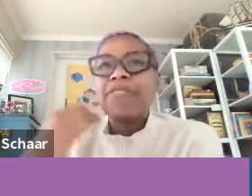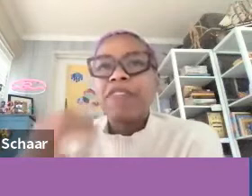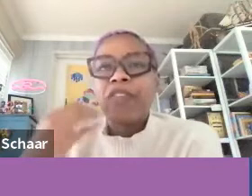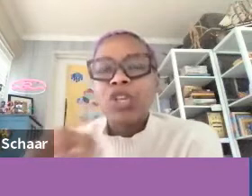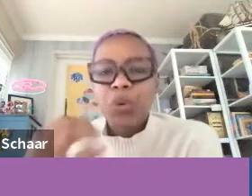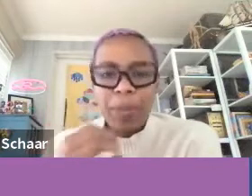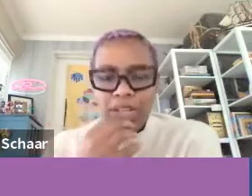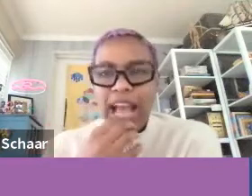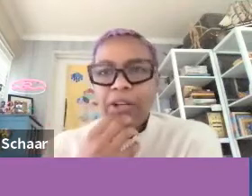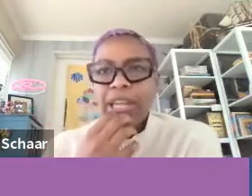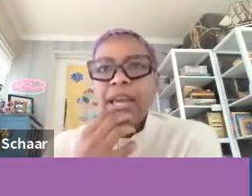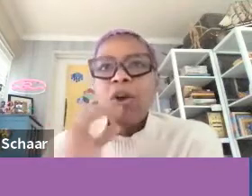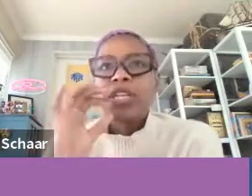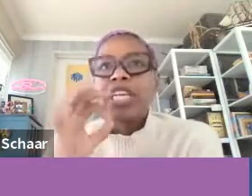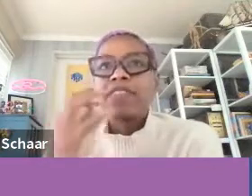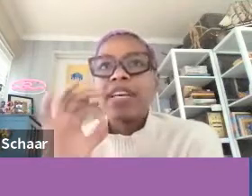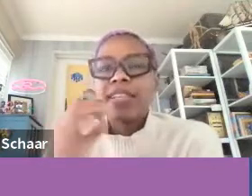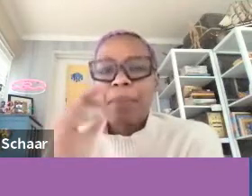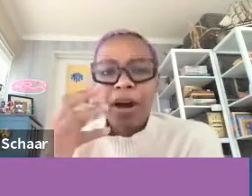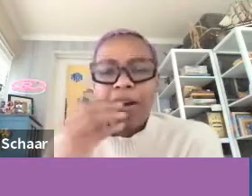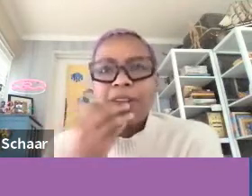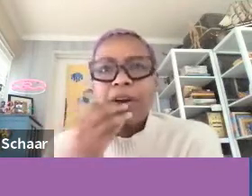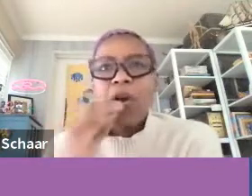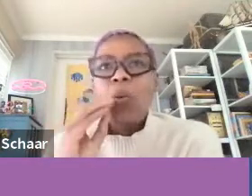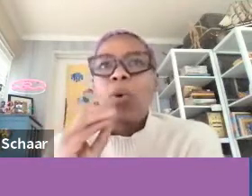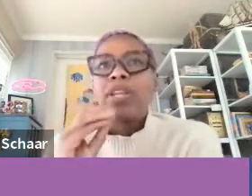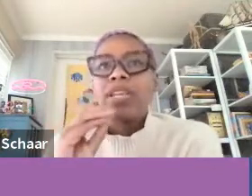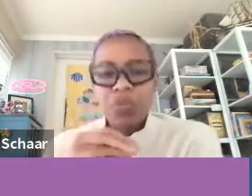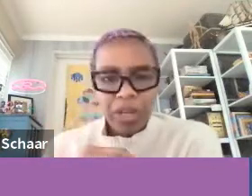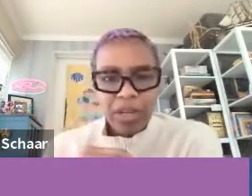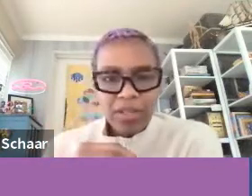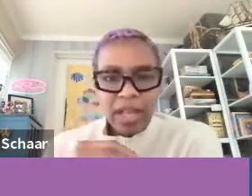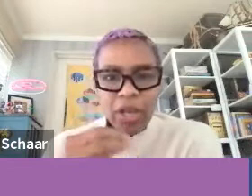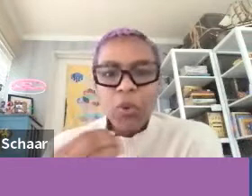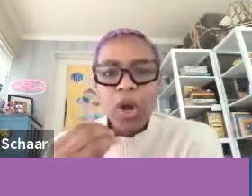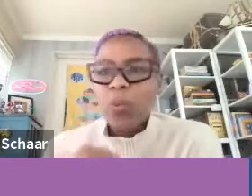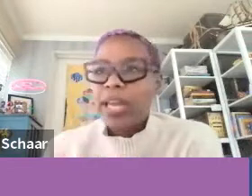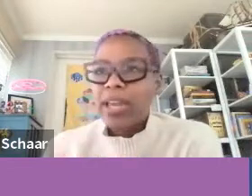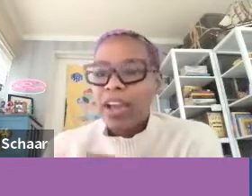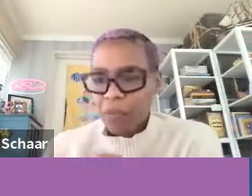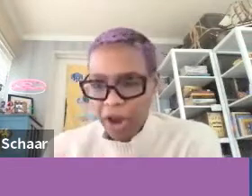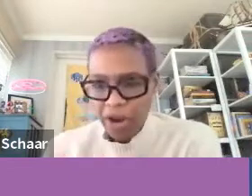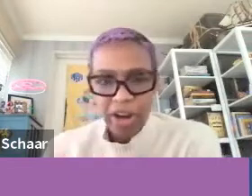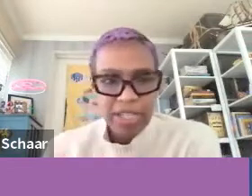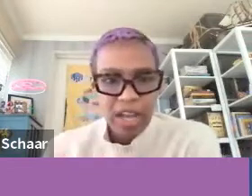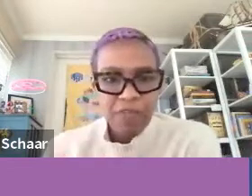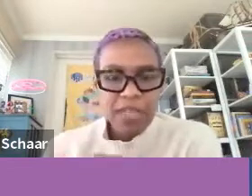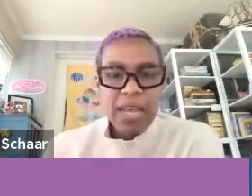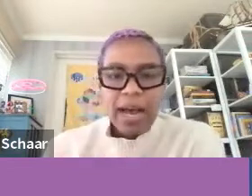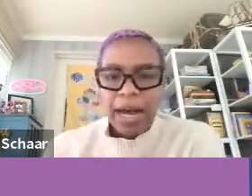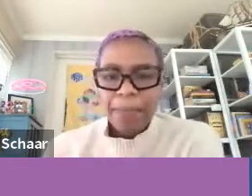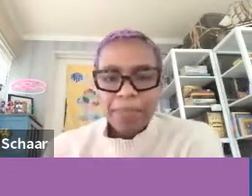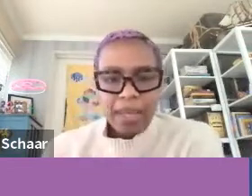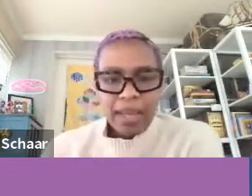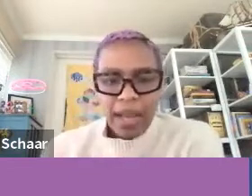this idea of a virtual immortality, which gives us some pause on what is real, who are we if we are not ourselves.